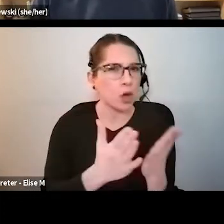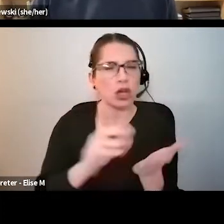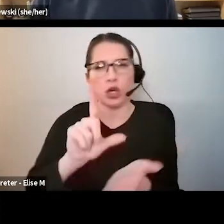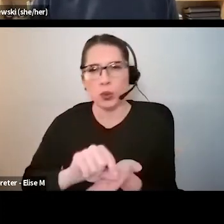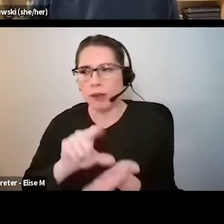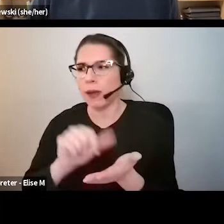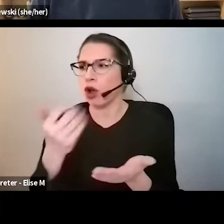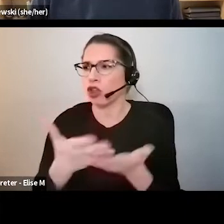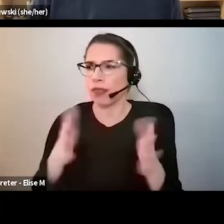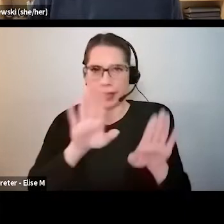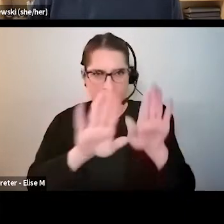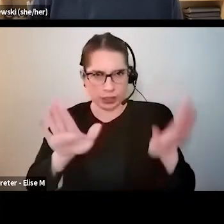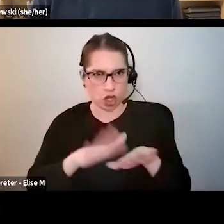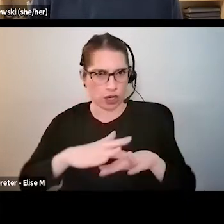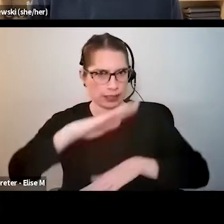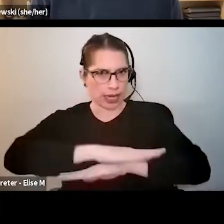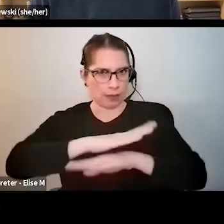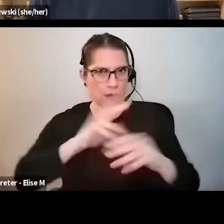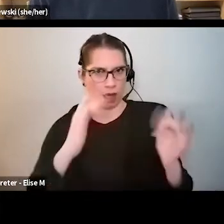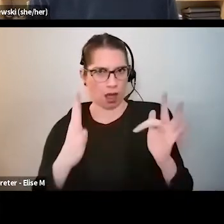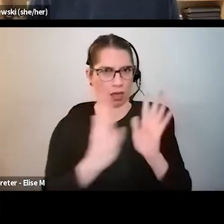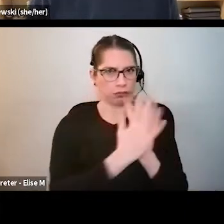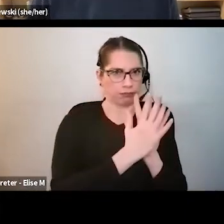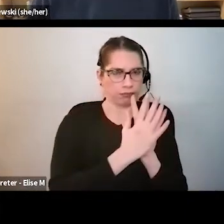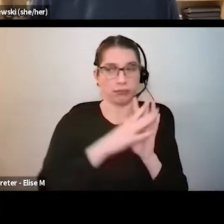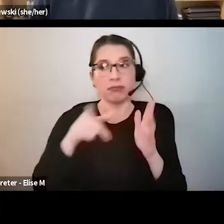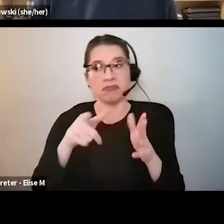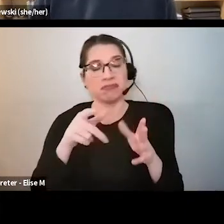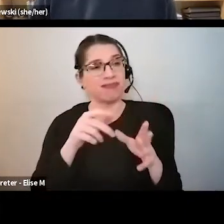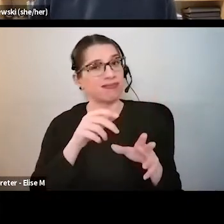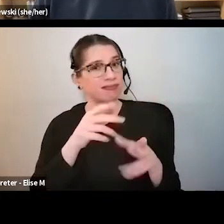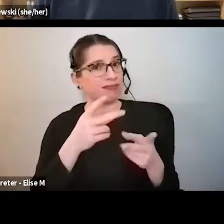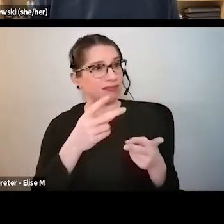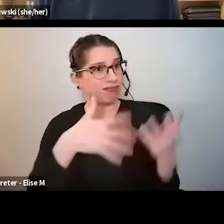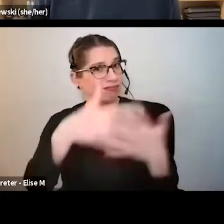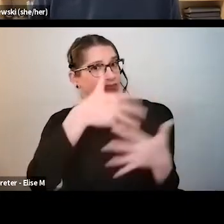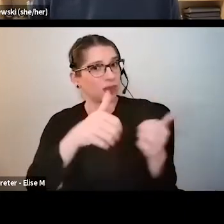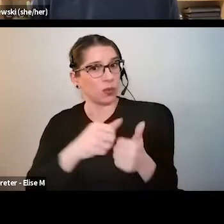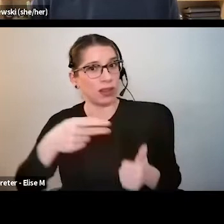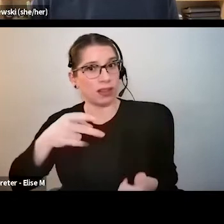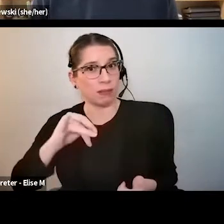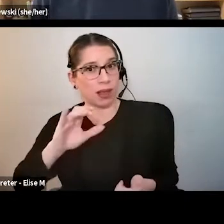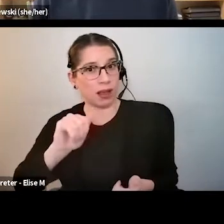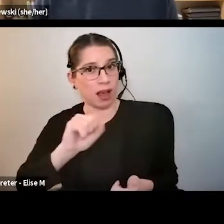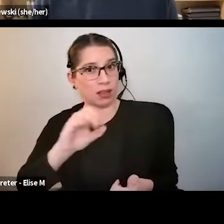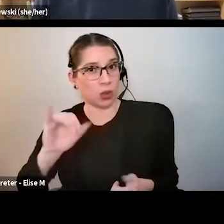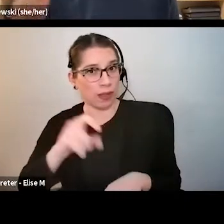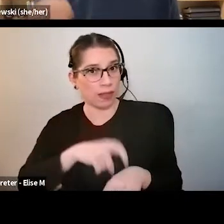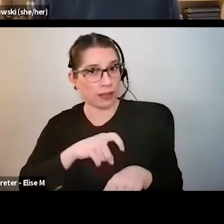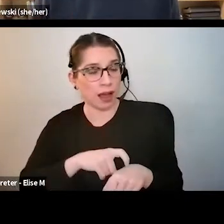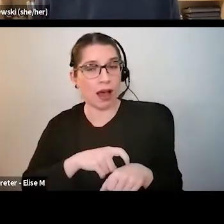table. Rivera was part of Pablo Picasso's circle during this time, although he quickly moved away